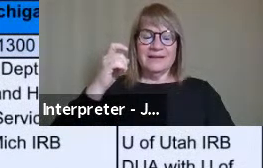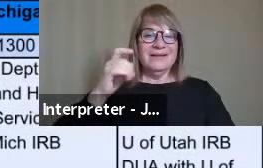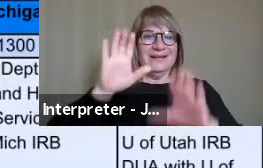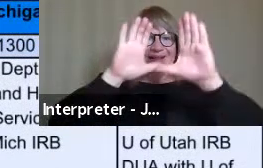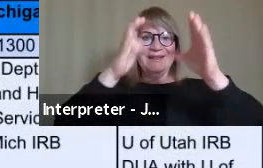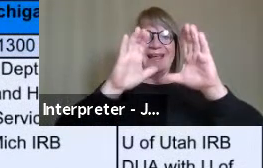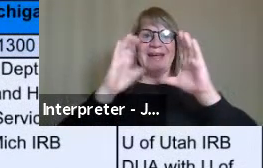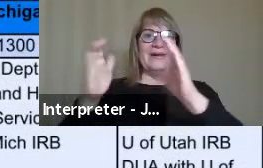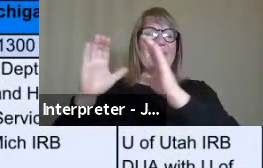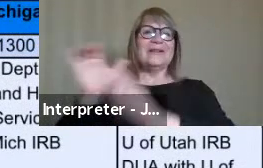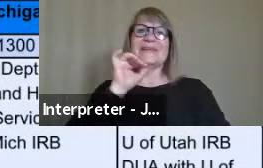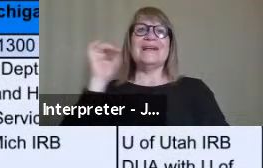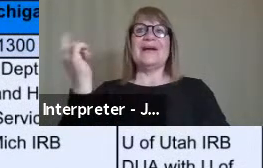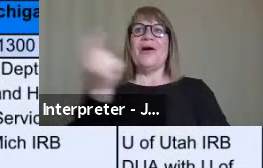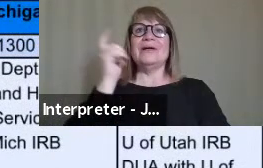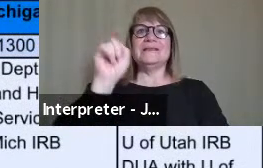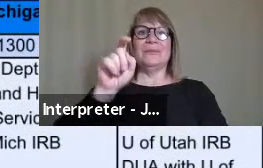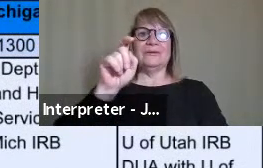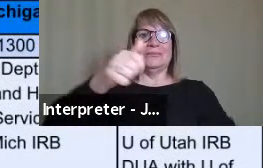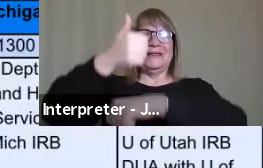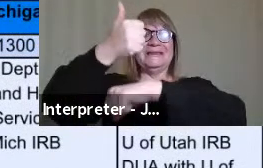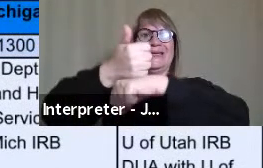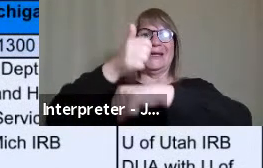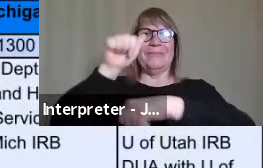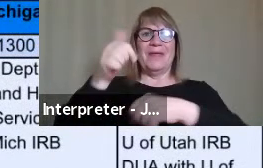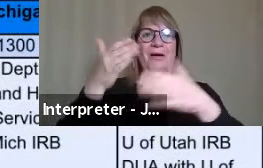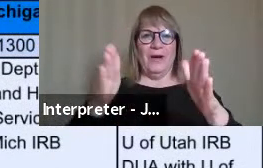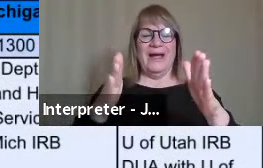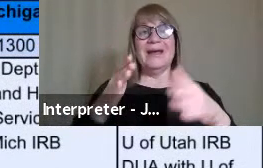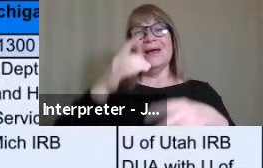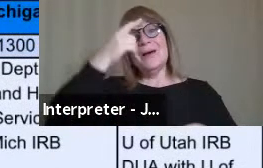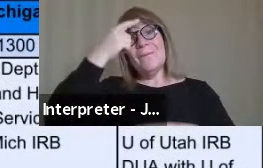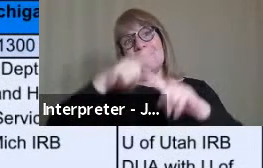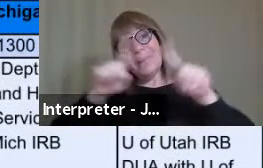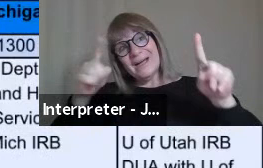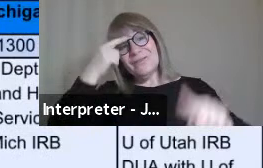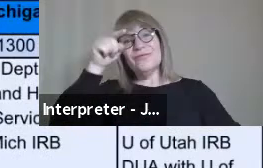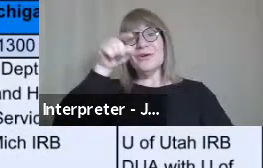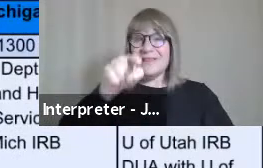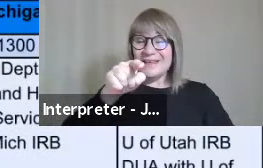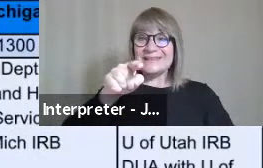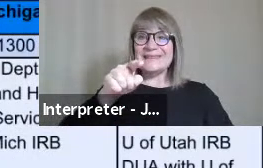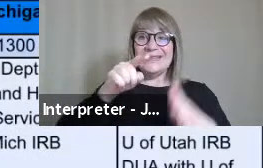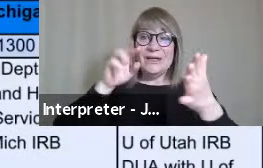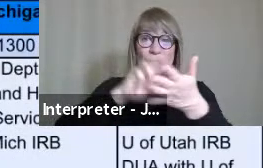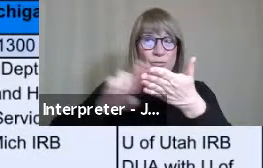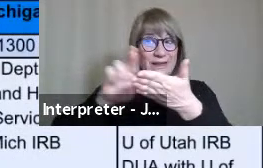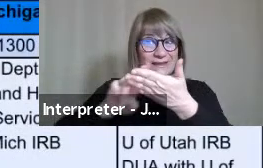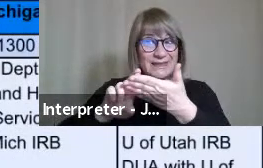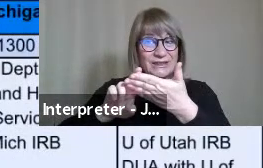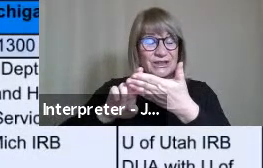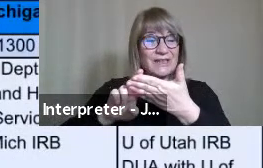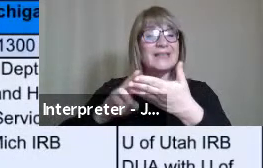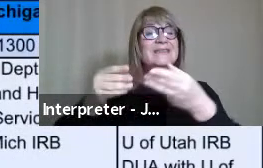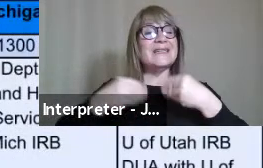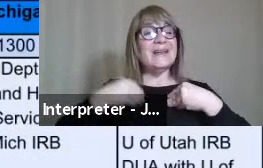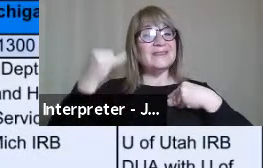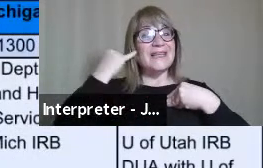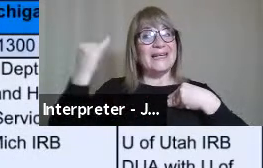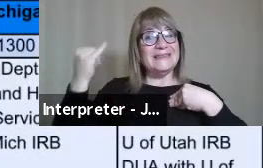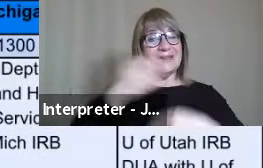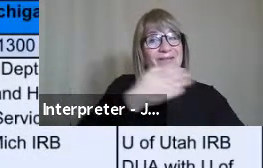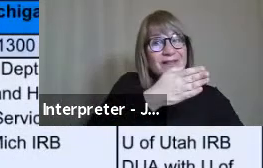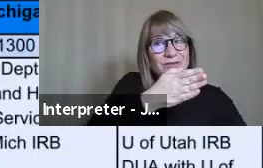really distinctive terms but for the purposes of this work to really give a sense for the scope and the population impact of eugenic